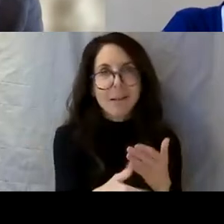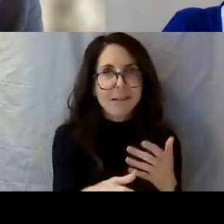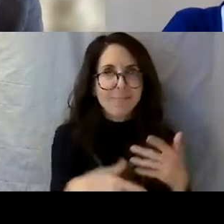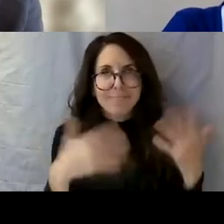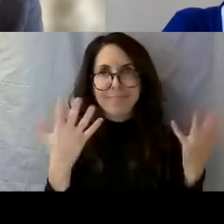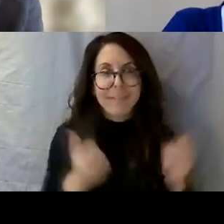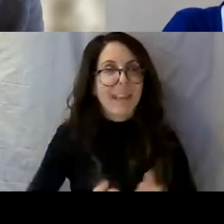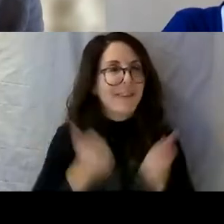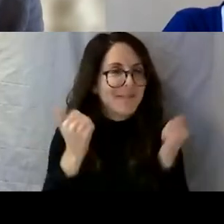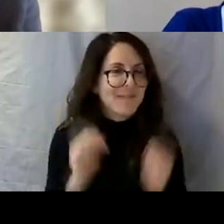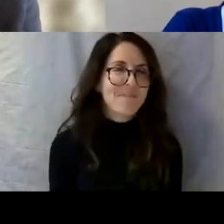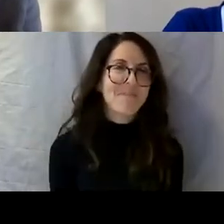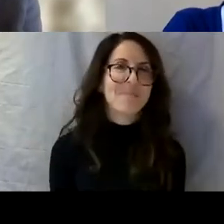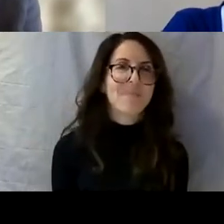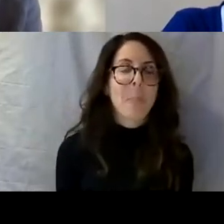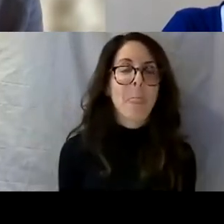life.